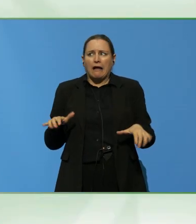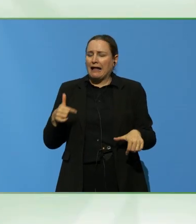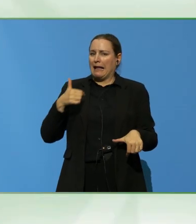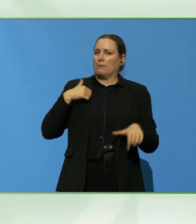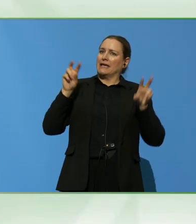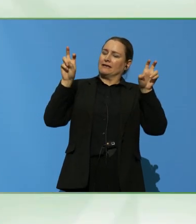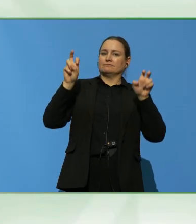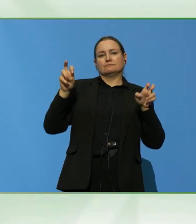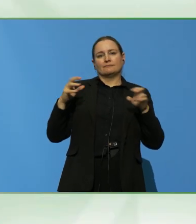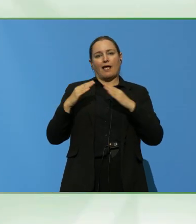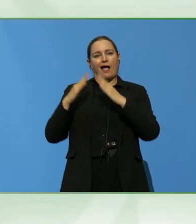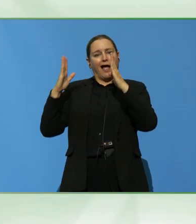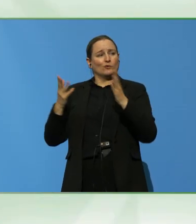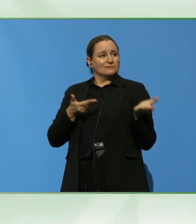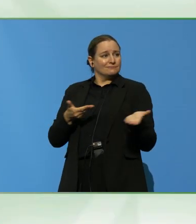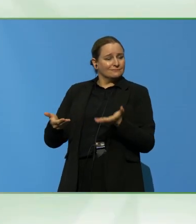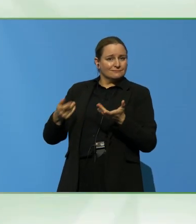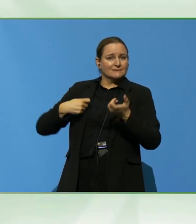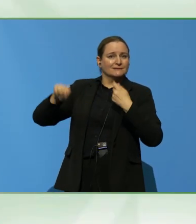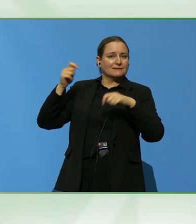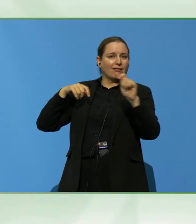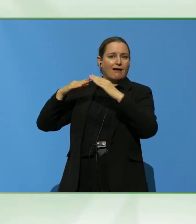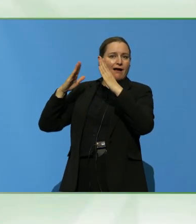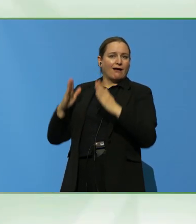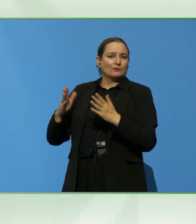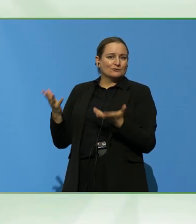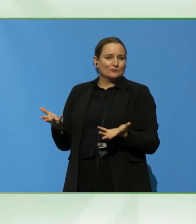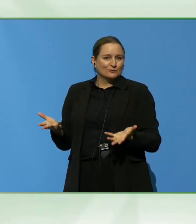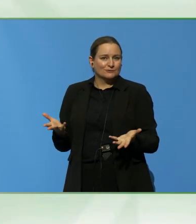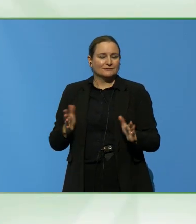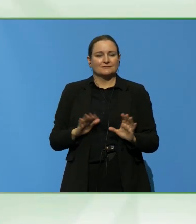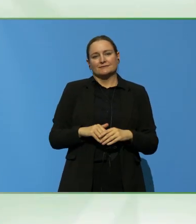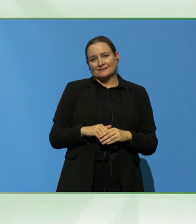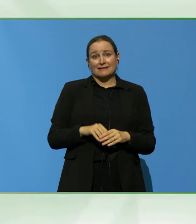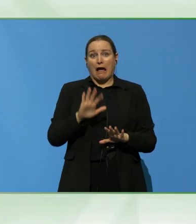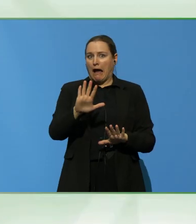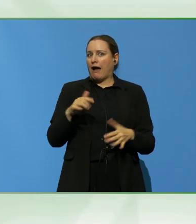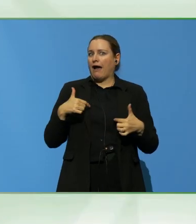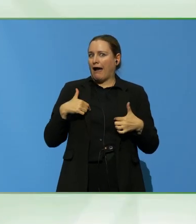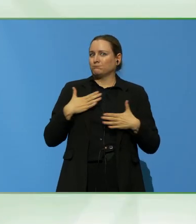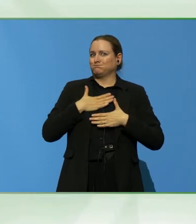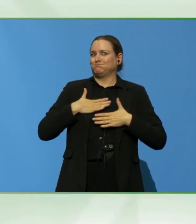of EastEnders, trying to sell somebody's house in secret. It was really fun.